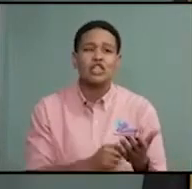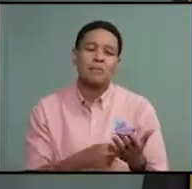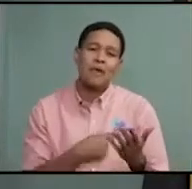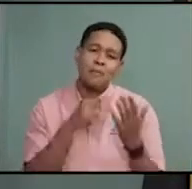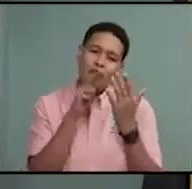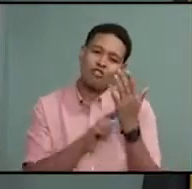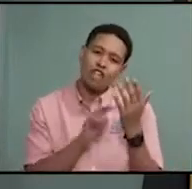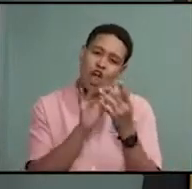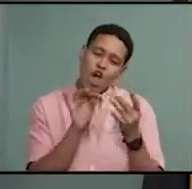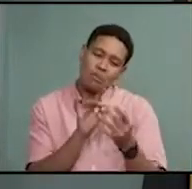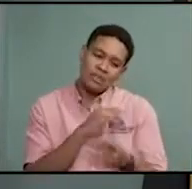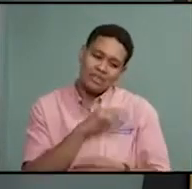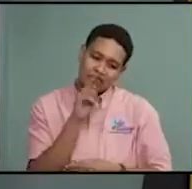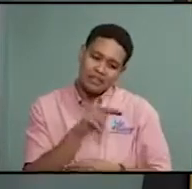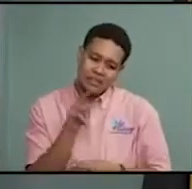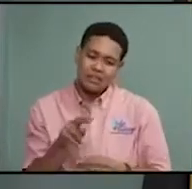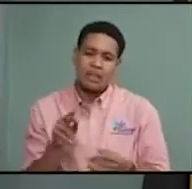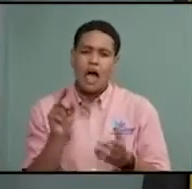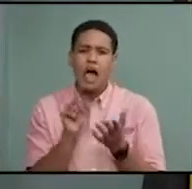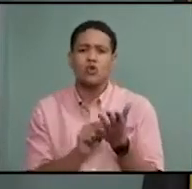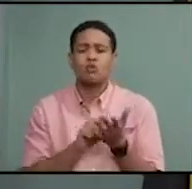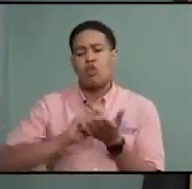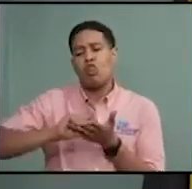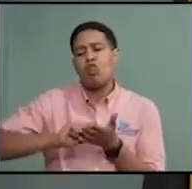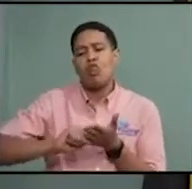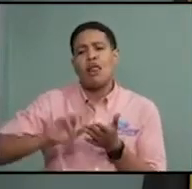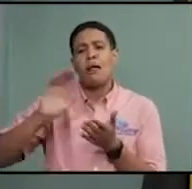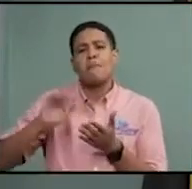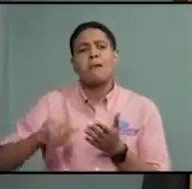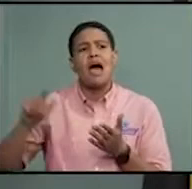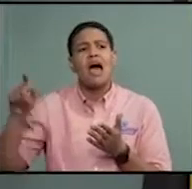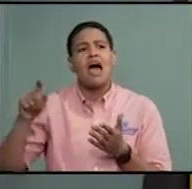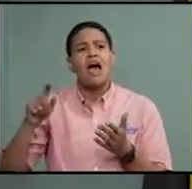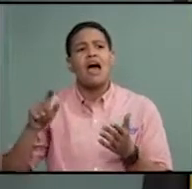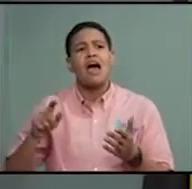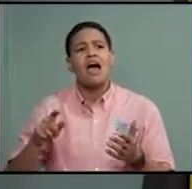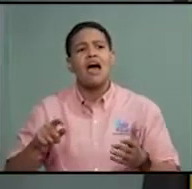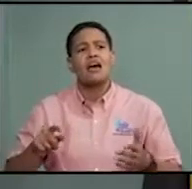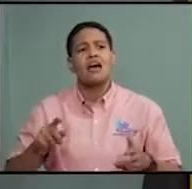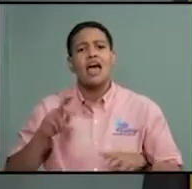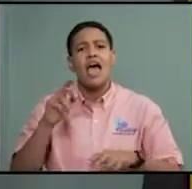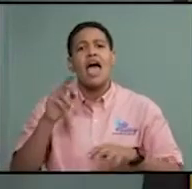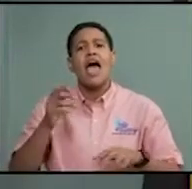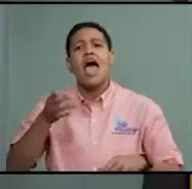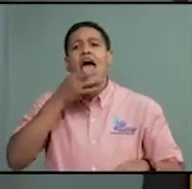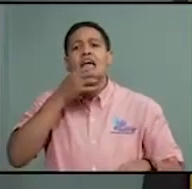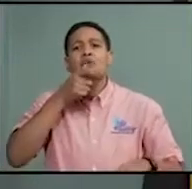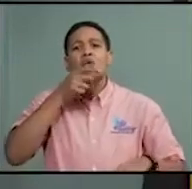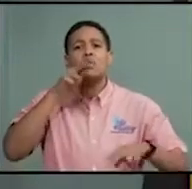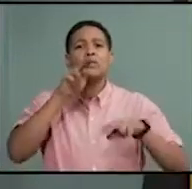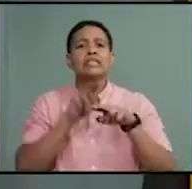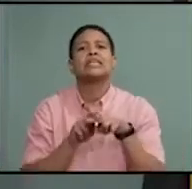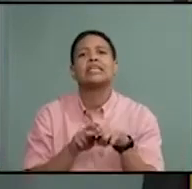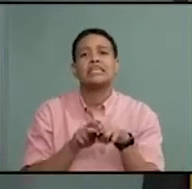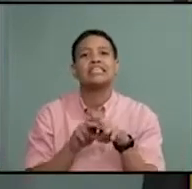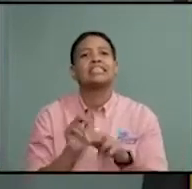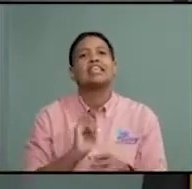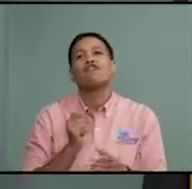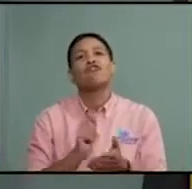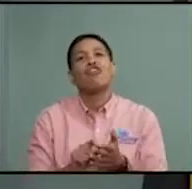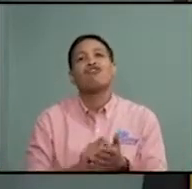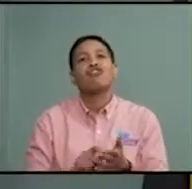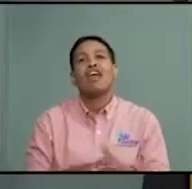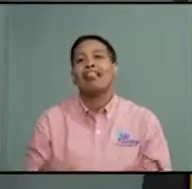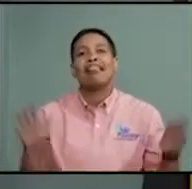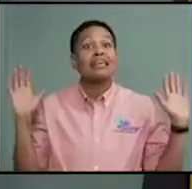commentary and the articles that are written by armchair experts, it is as if the